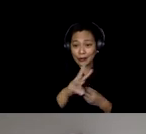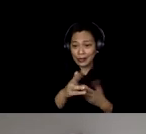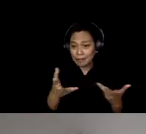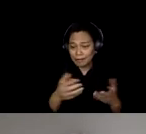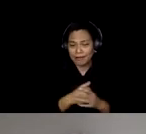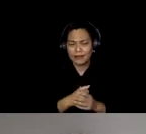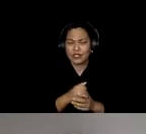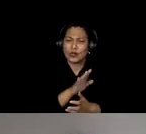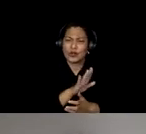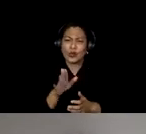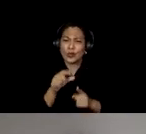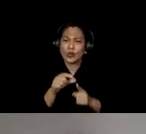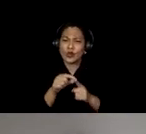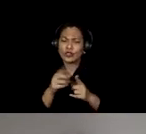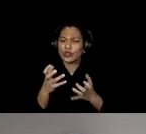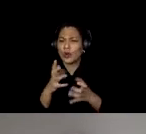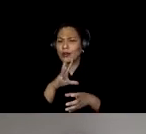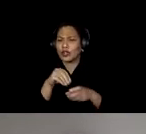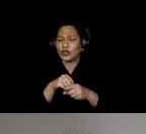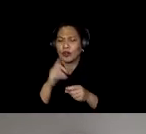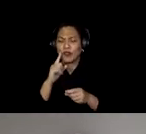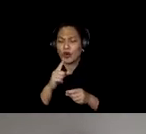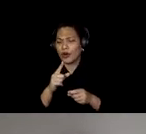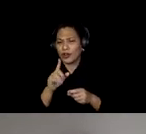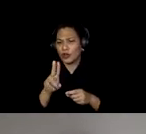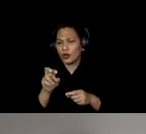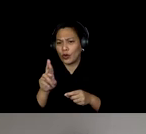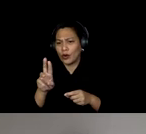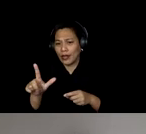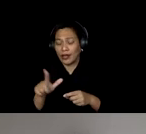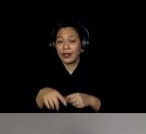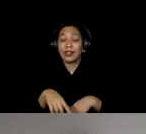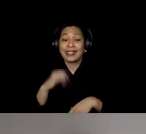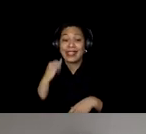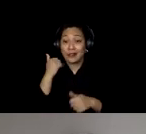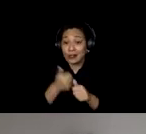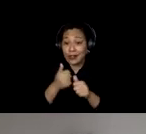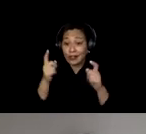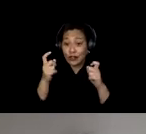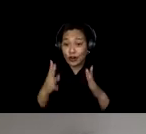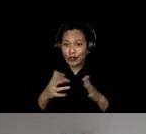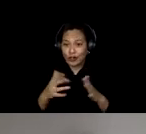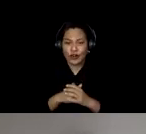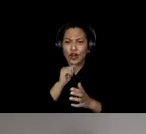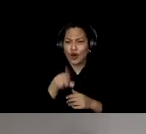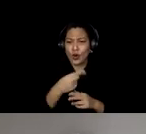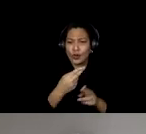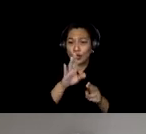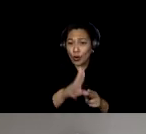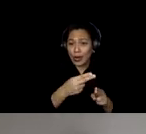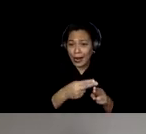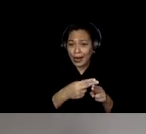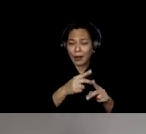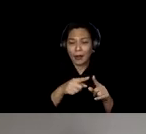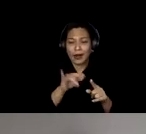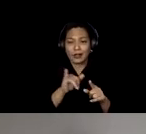words do you want in your URL? If you're like a photographer, maybe instead of just having your name, you have the word photography